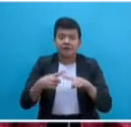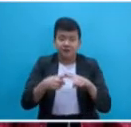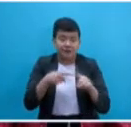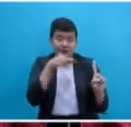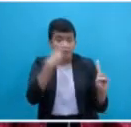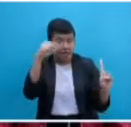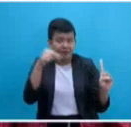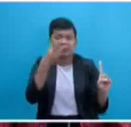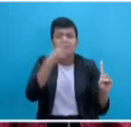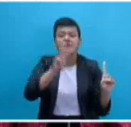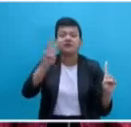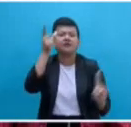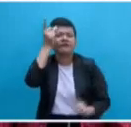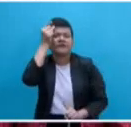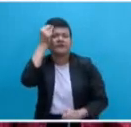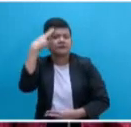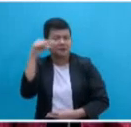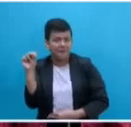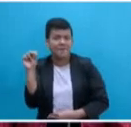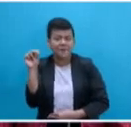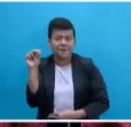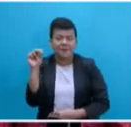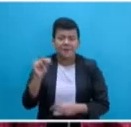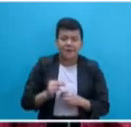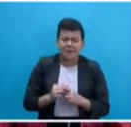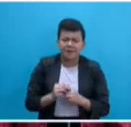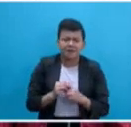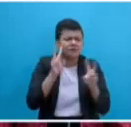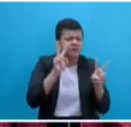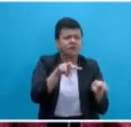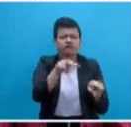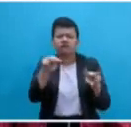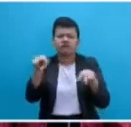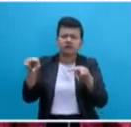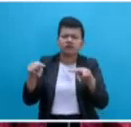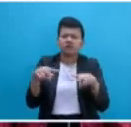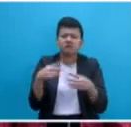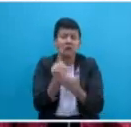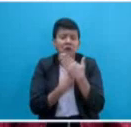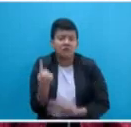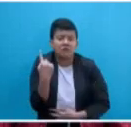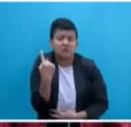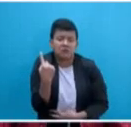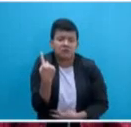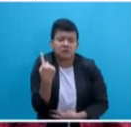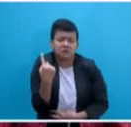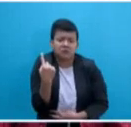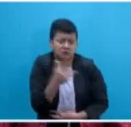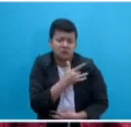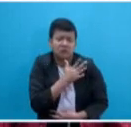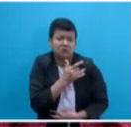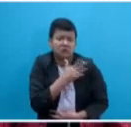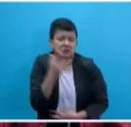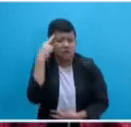this chamber, Mr. Speaker, sir, only one of us has an English name, or Irish, and that is the Honorable Alexander